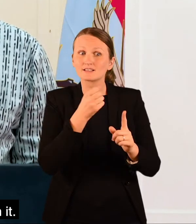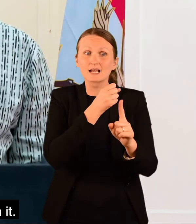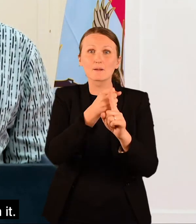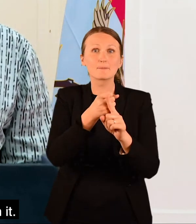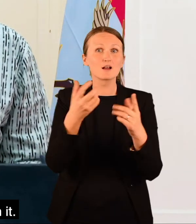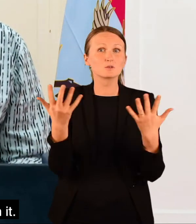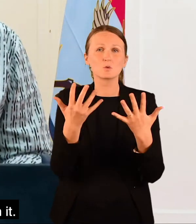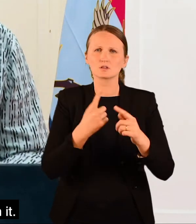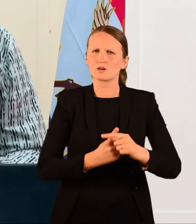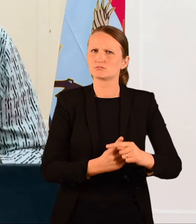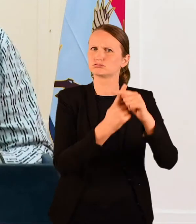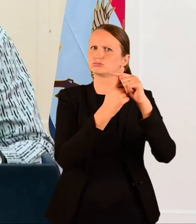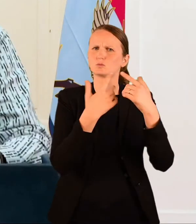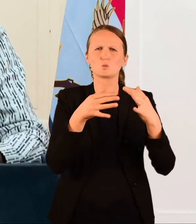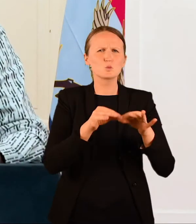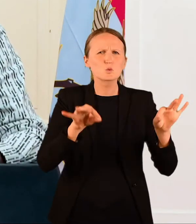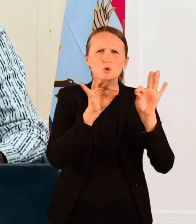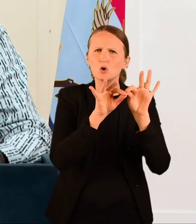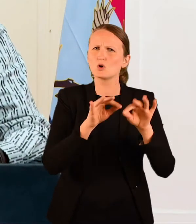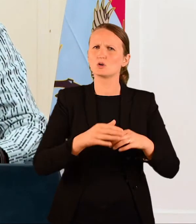more than worth it.